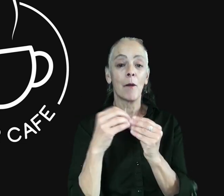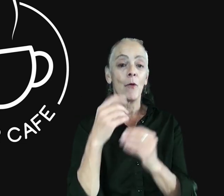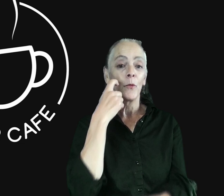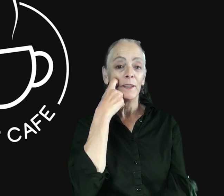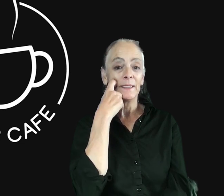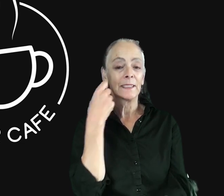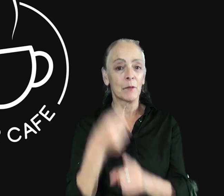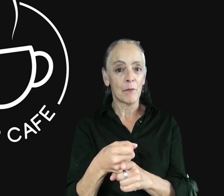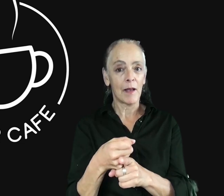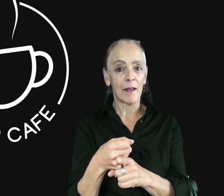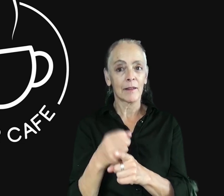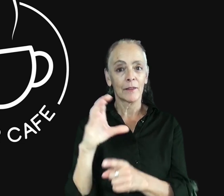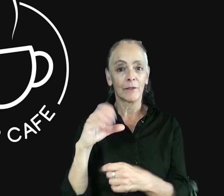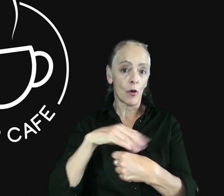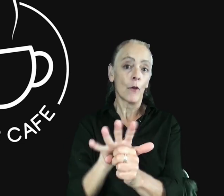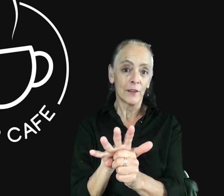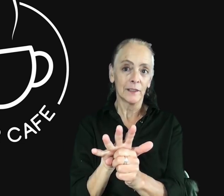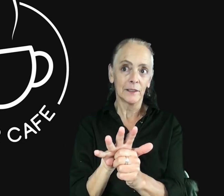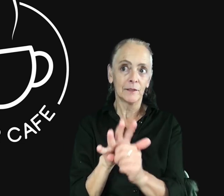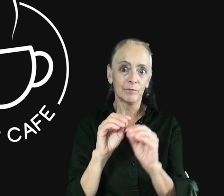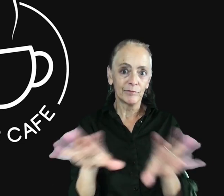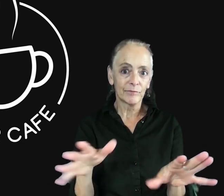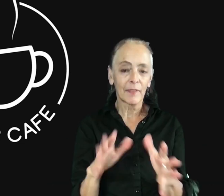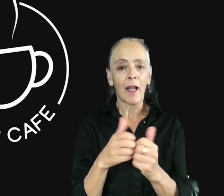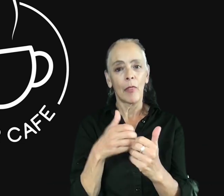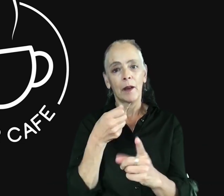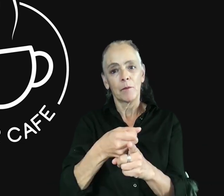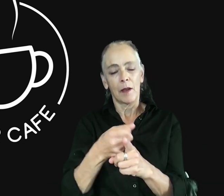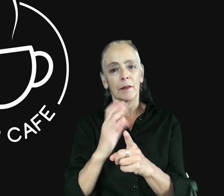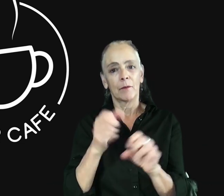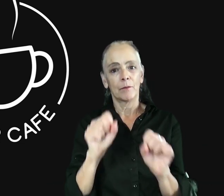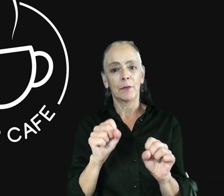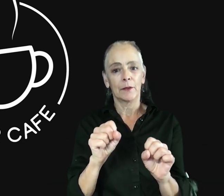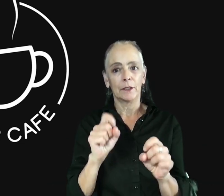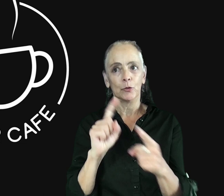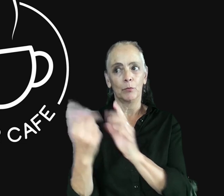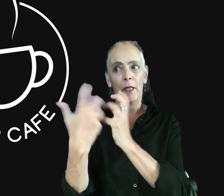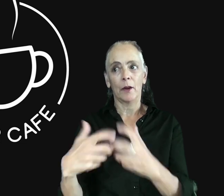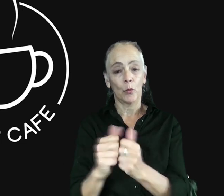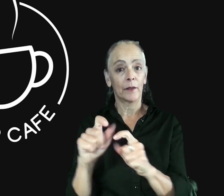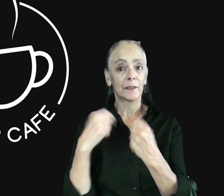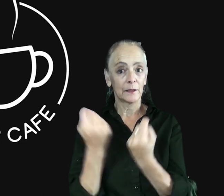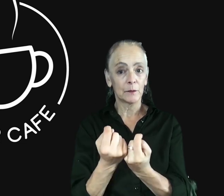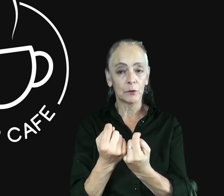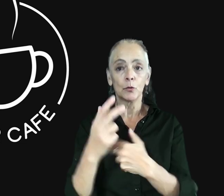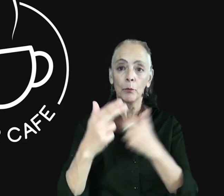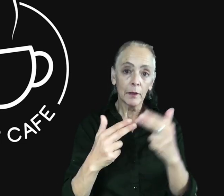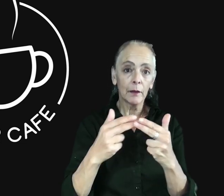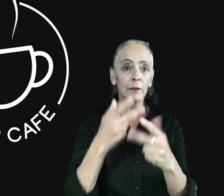impact of covid and how that's kind of impacted our ability to be blended with our teams to kind of build and maintain